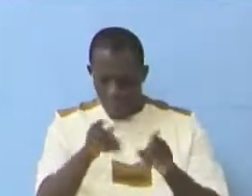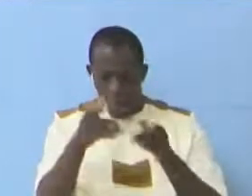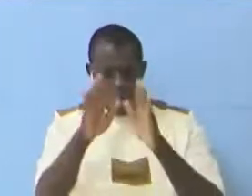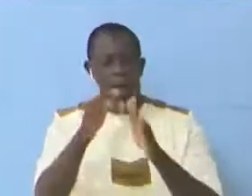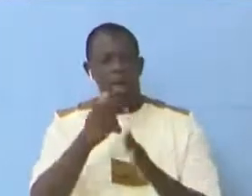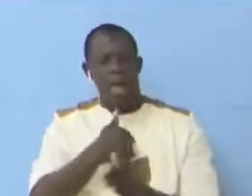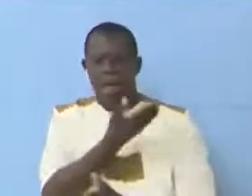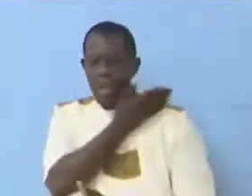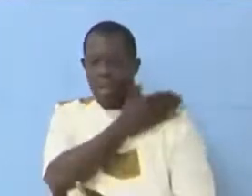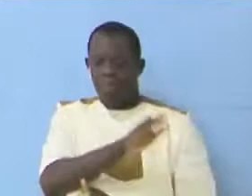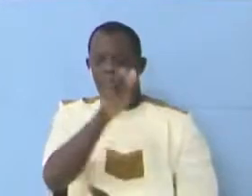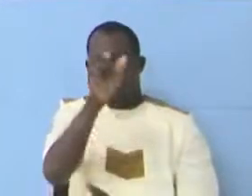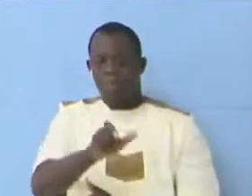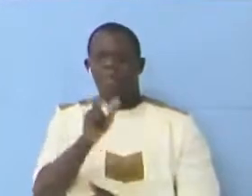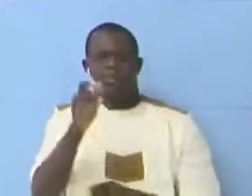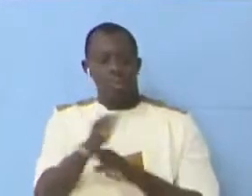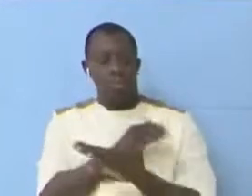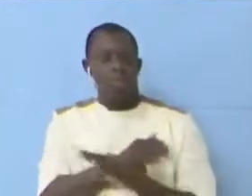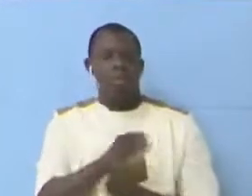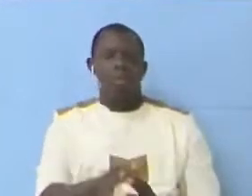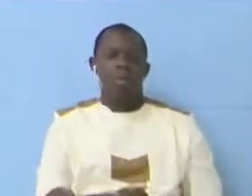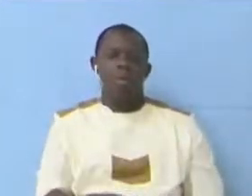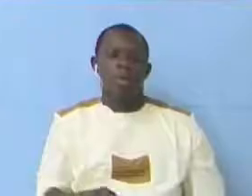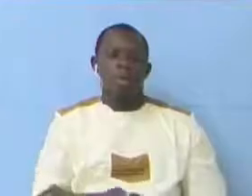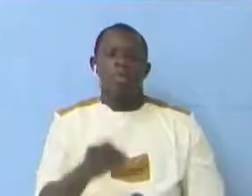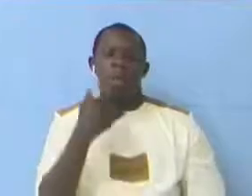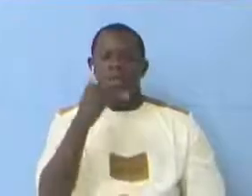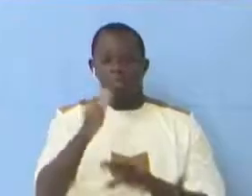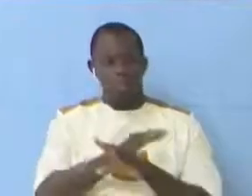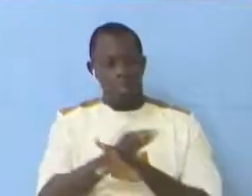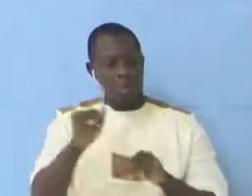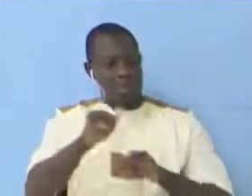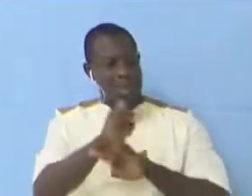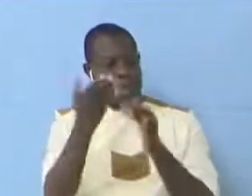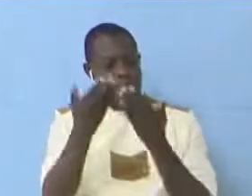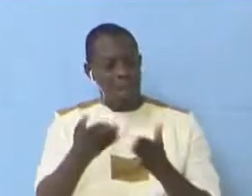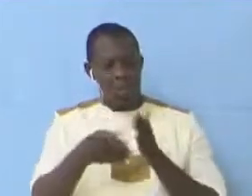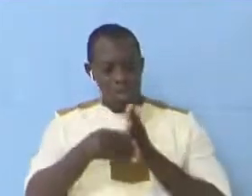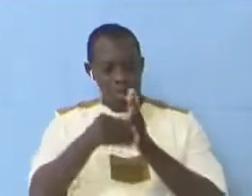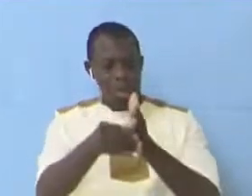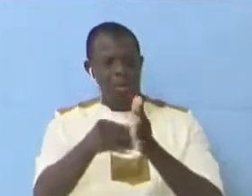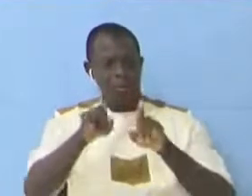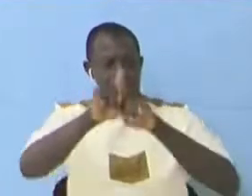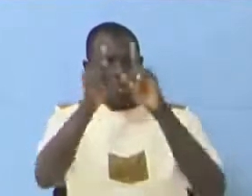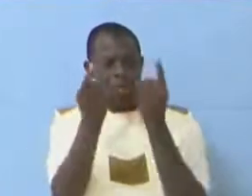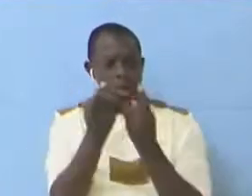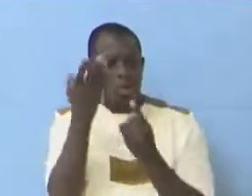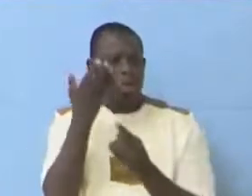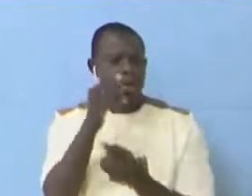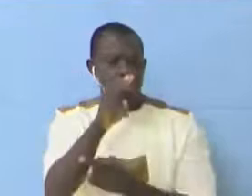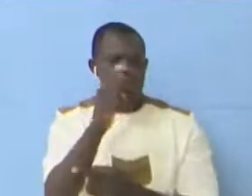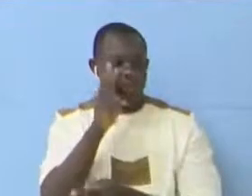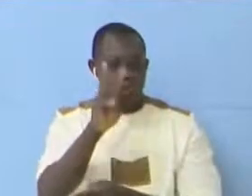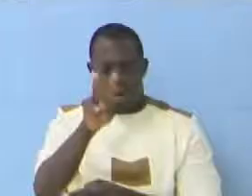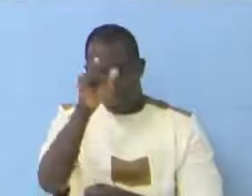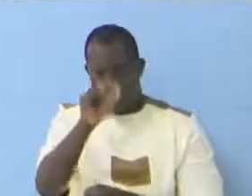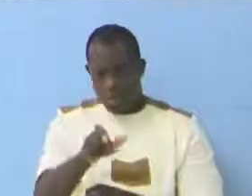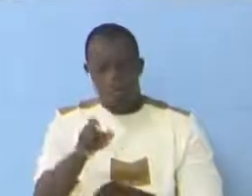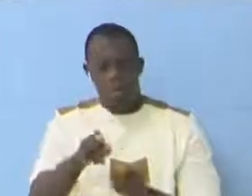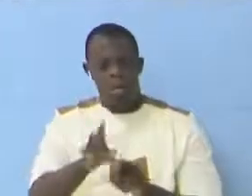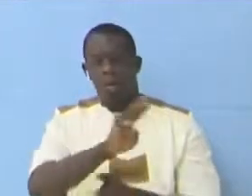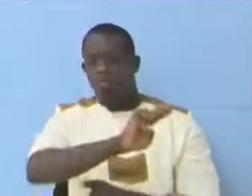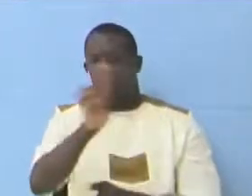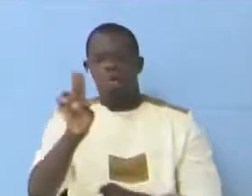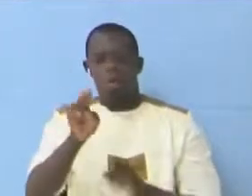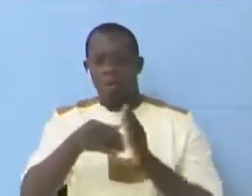Gis naa ko nag ci anam goo xam ne ni ma ko bàyyee woon. Was he still Director General when you saw him? bi nga ko gis moo nekkoon Director General boobu. No, he was not